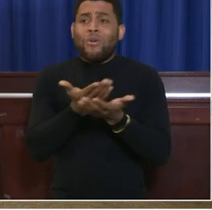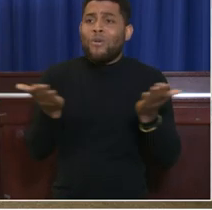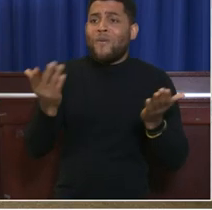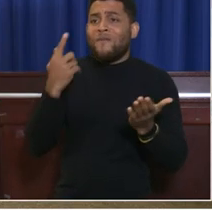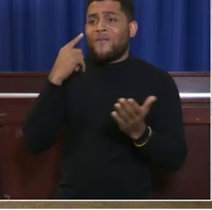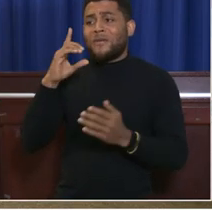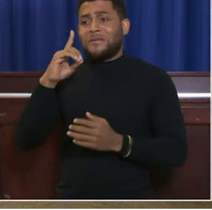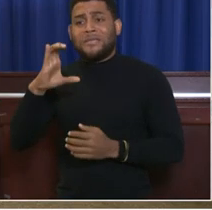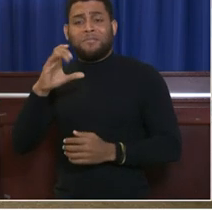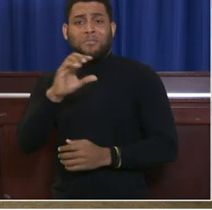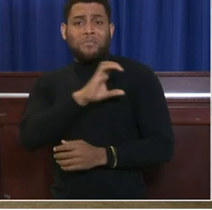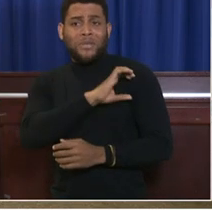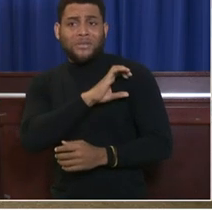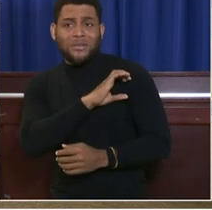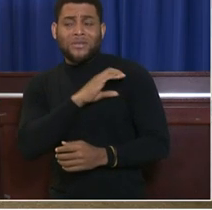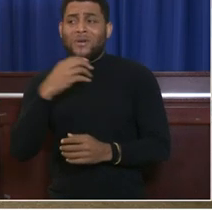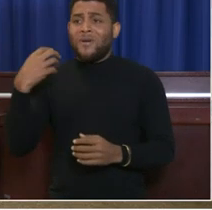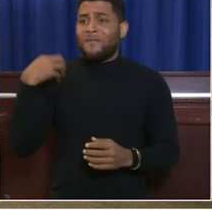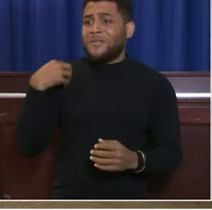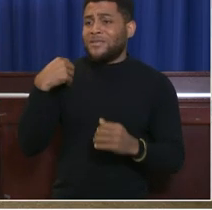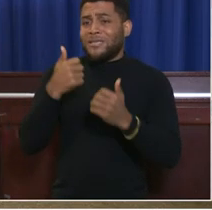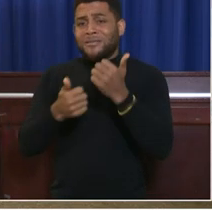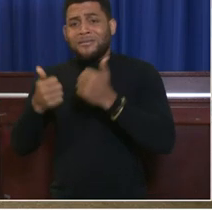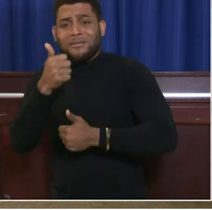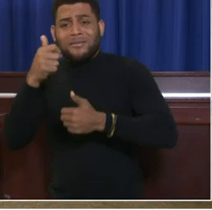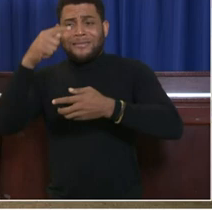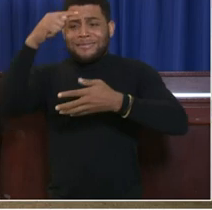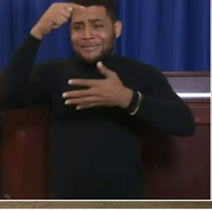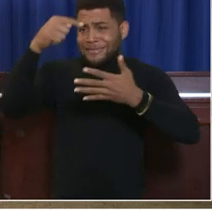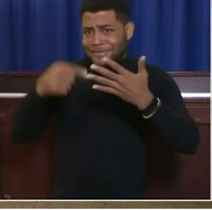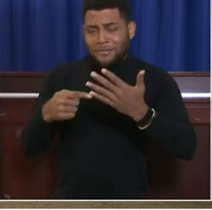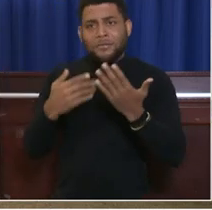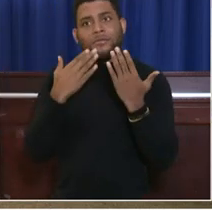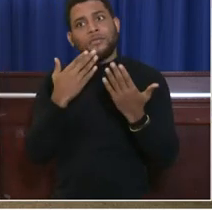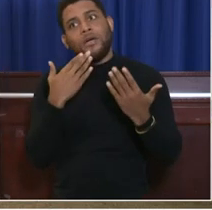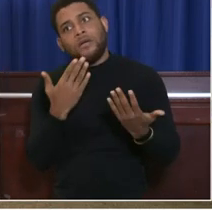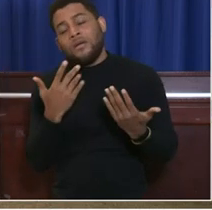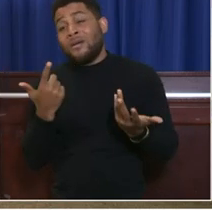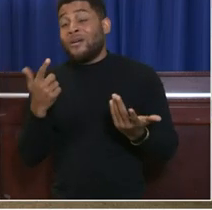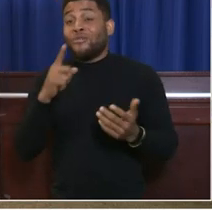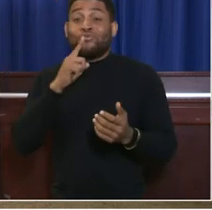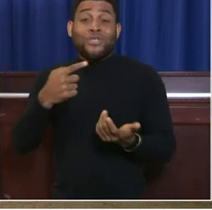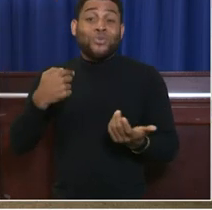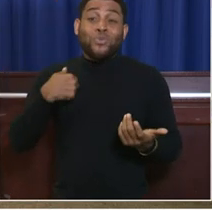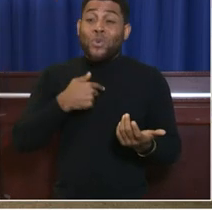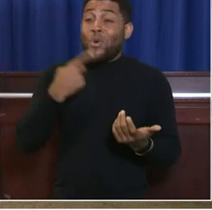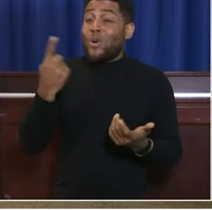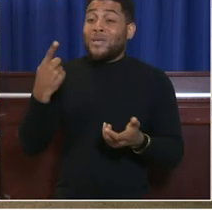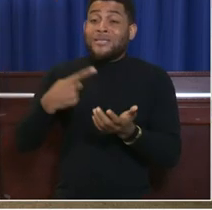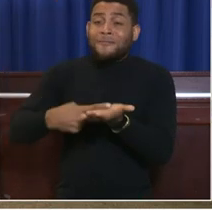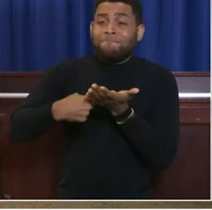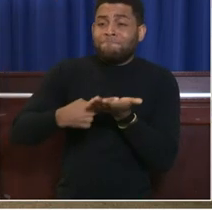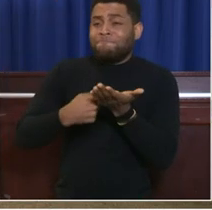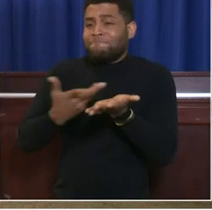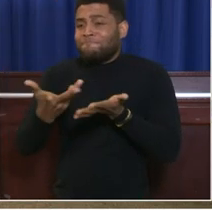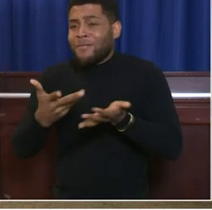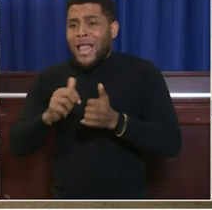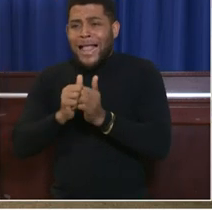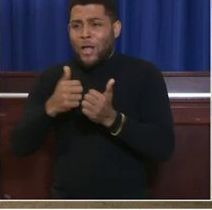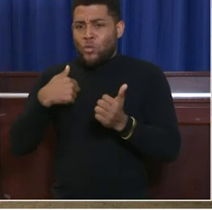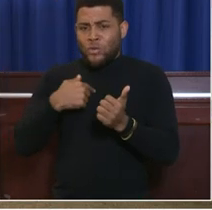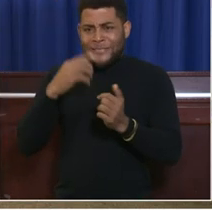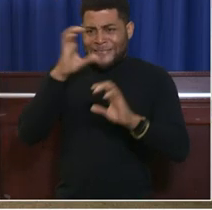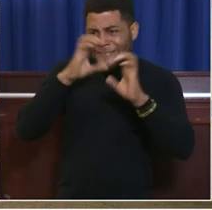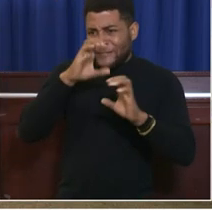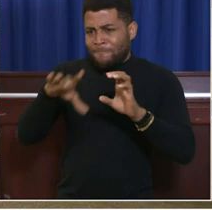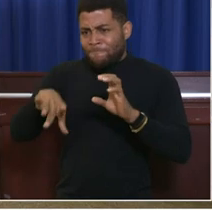in contact multiple times a day discussing what we can do to go after the individuals who are driving violence in